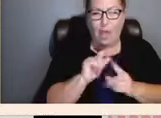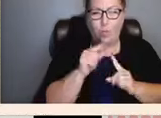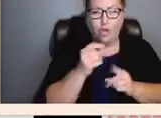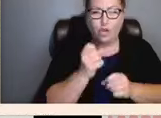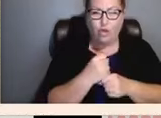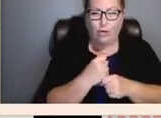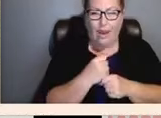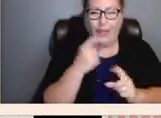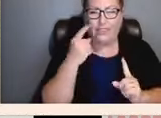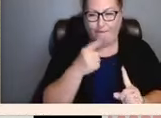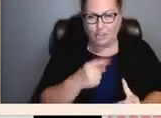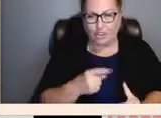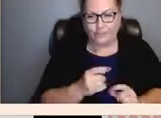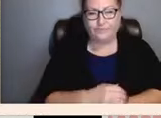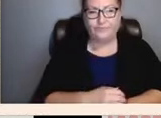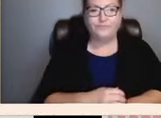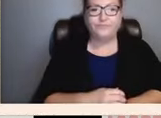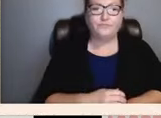mission,